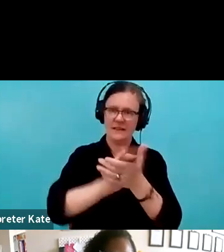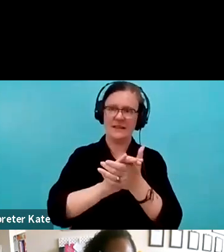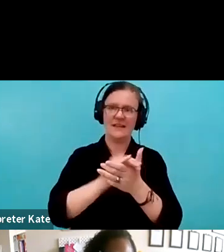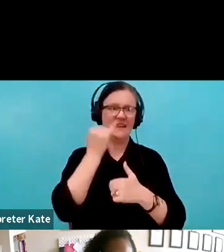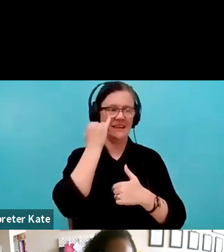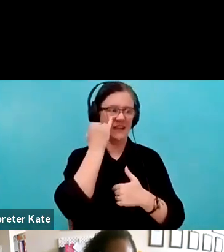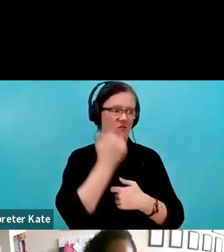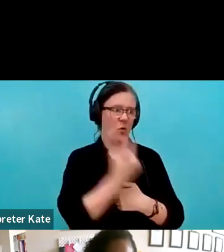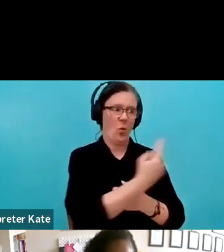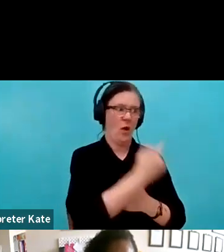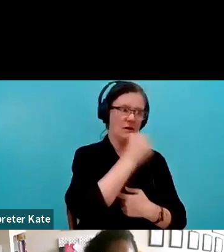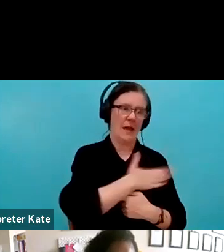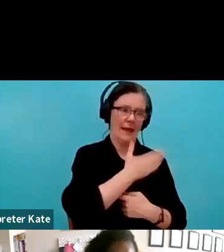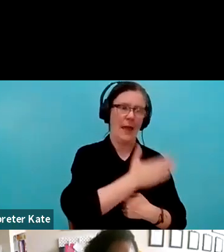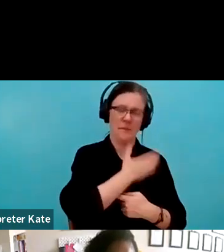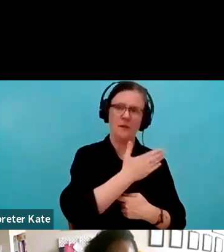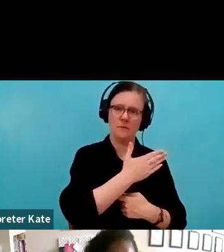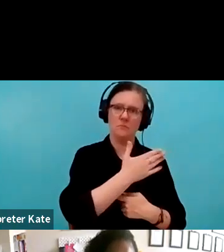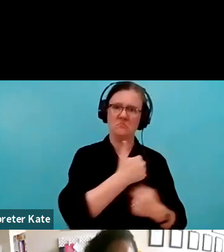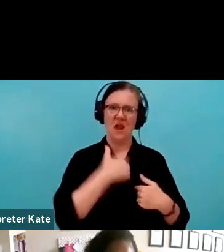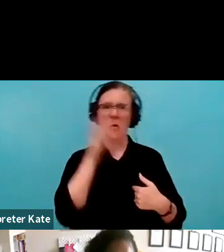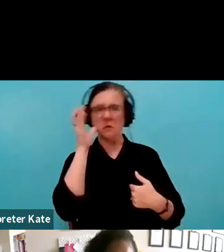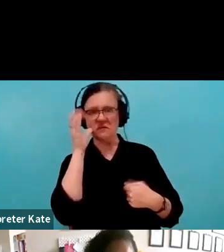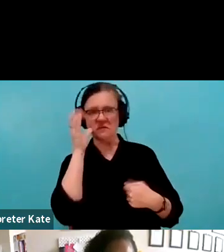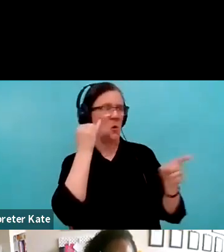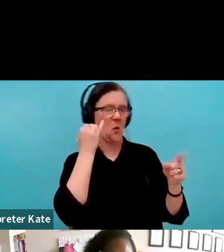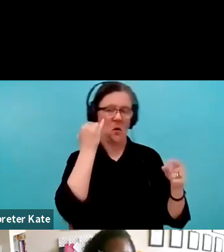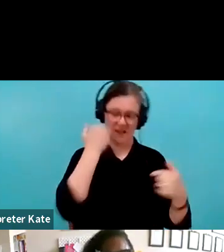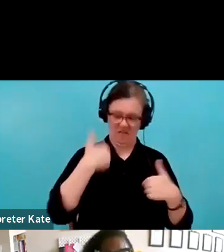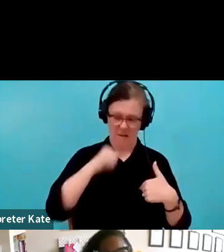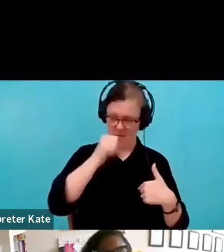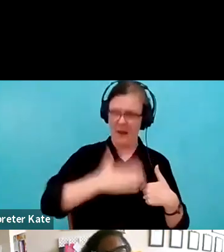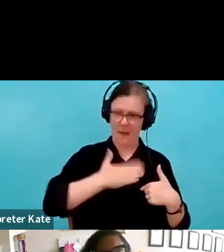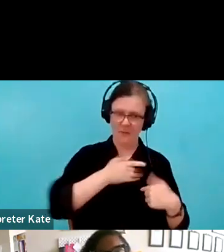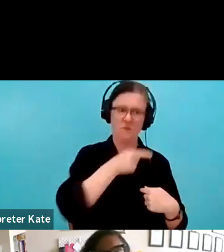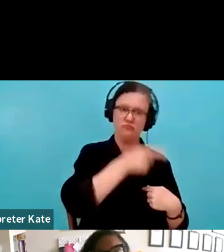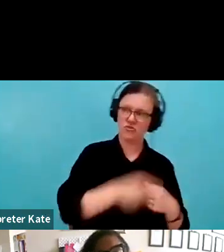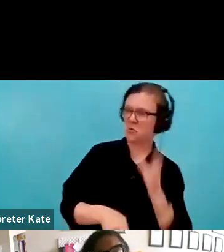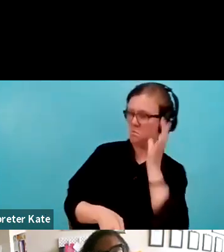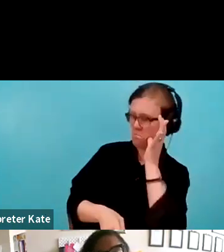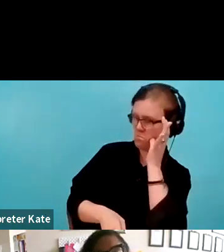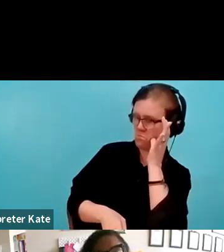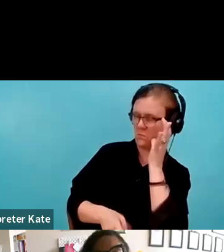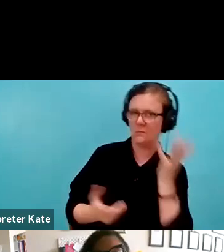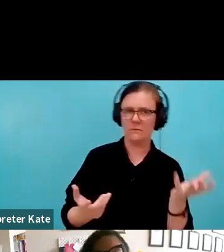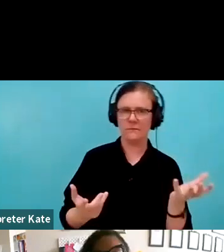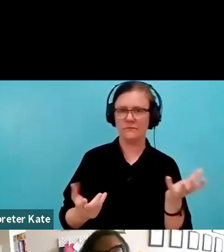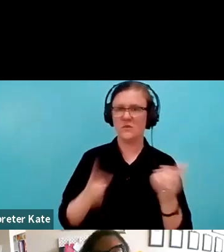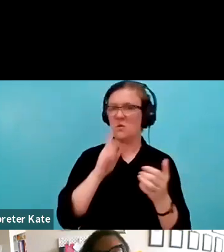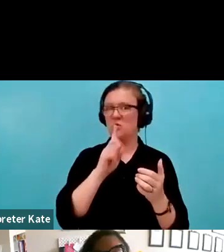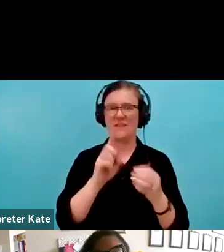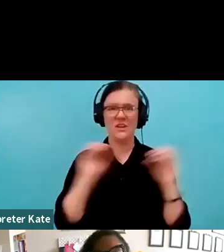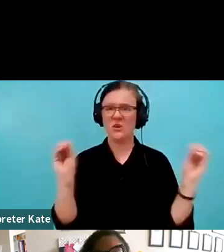was unhappy, that they would be hurt. And that we wouldn't, there was never a power play. There